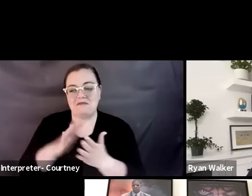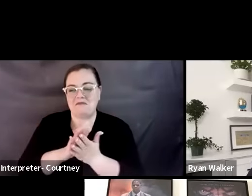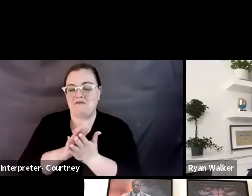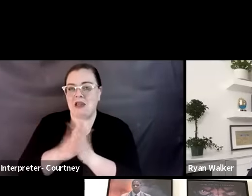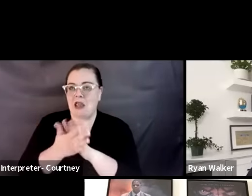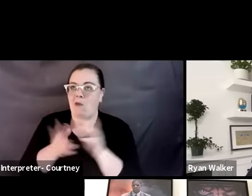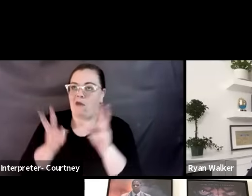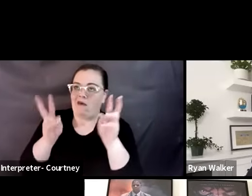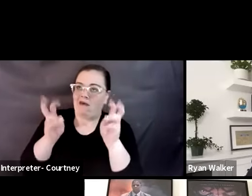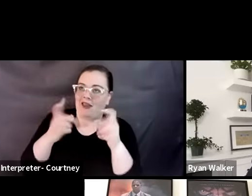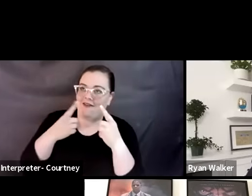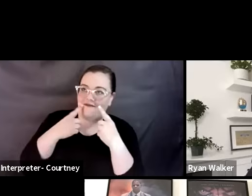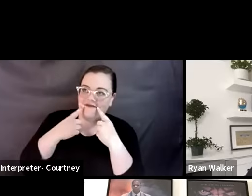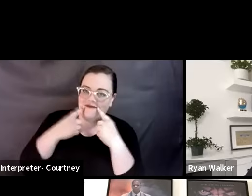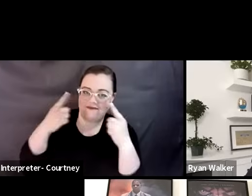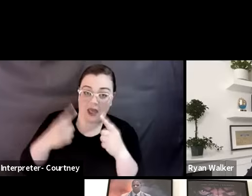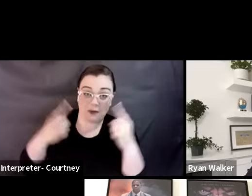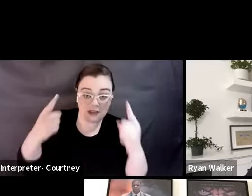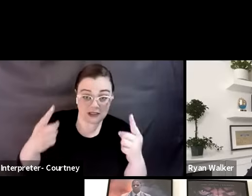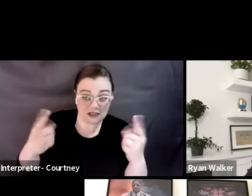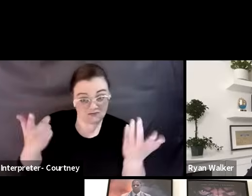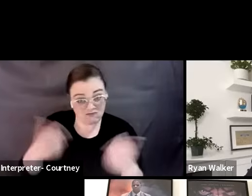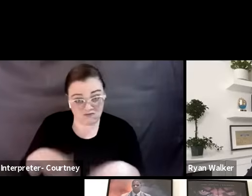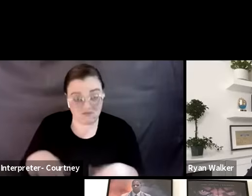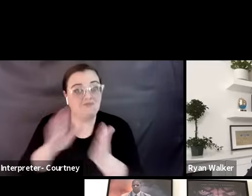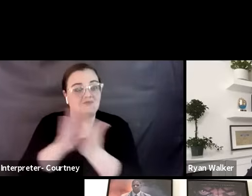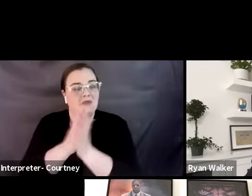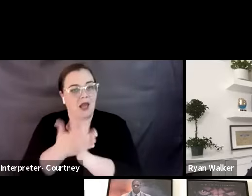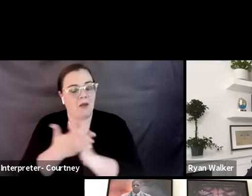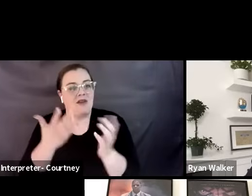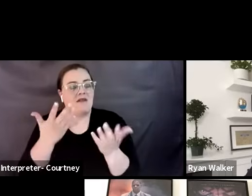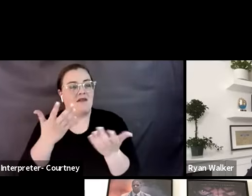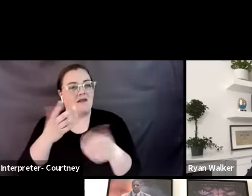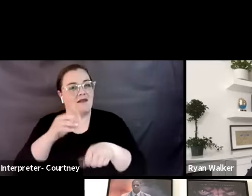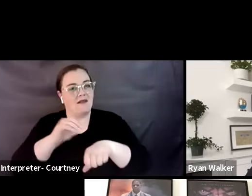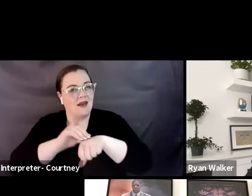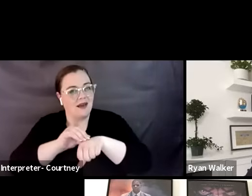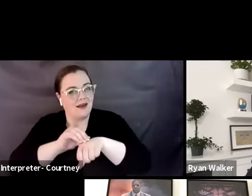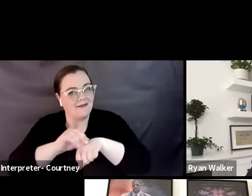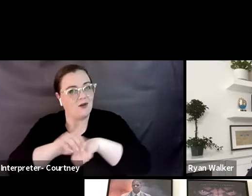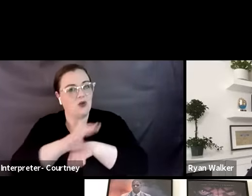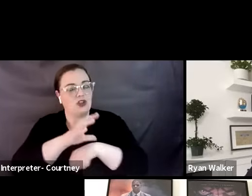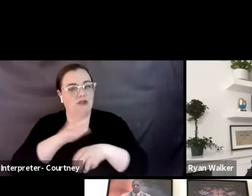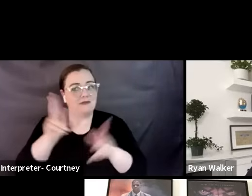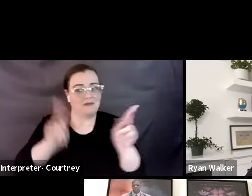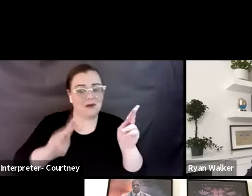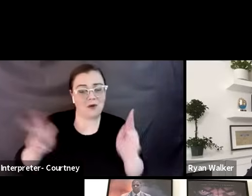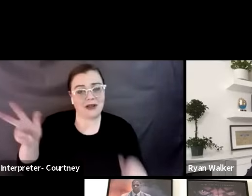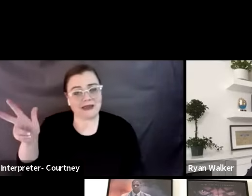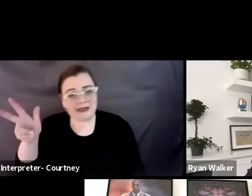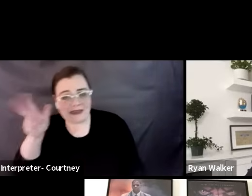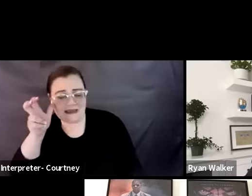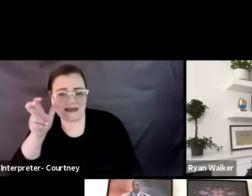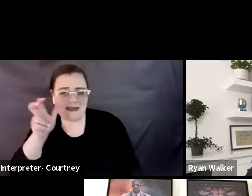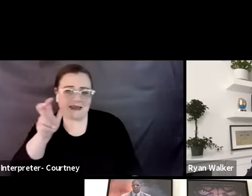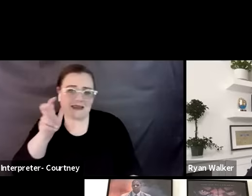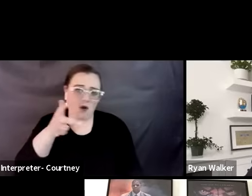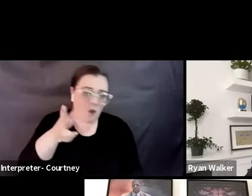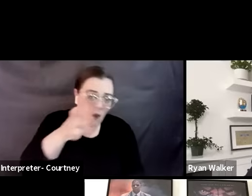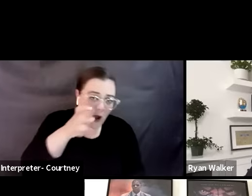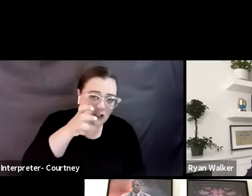but becoming some of the most influential voices that people are listening to and watching and reading and, you